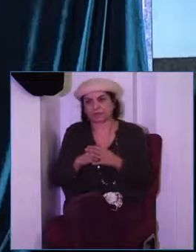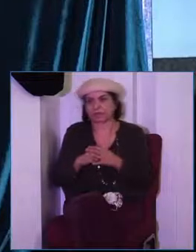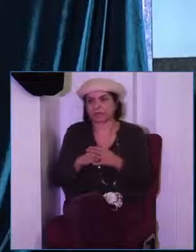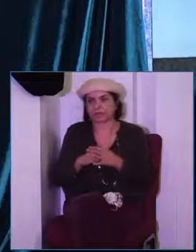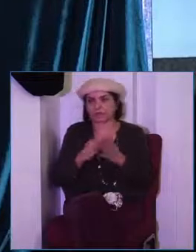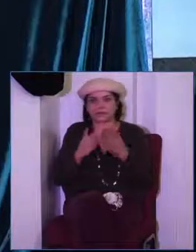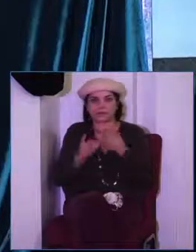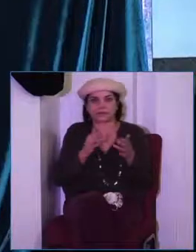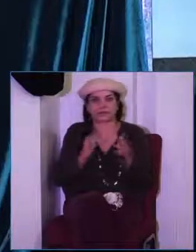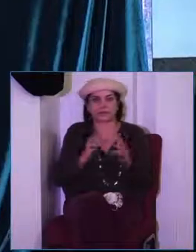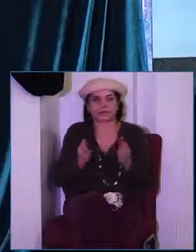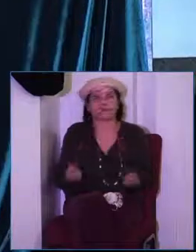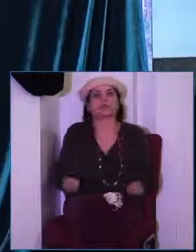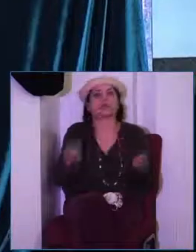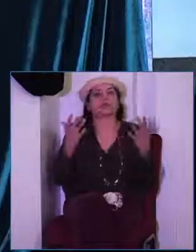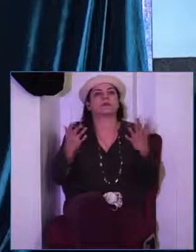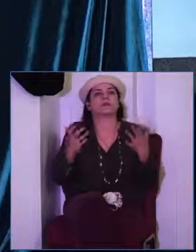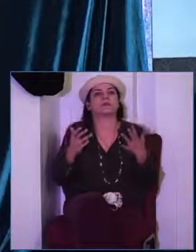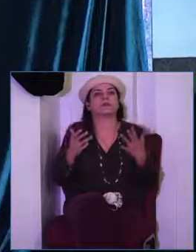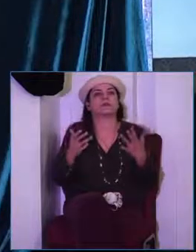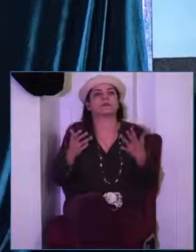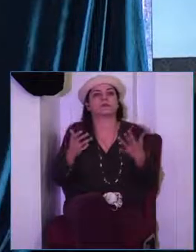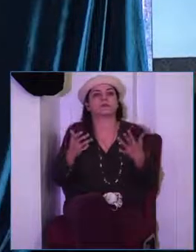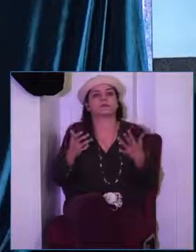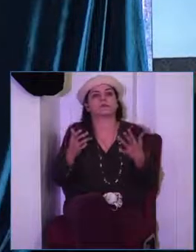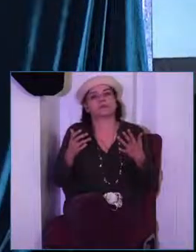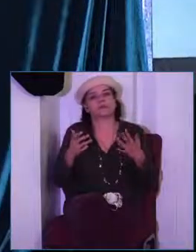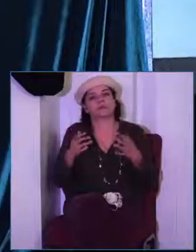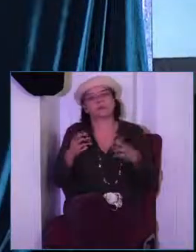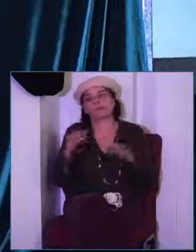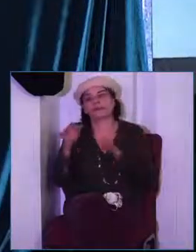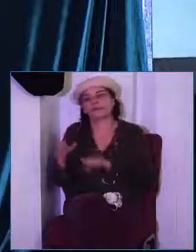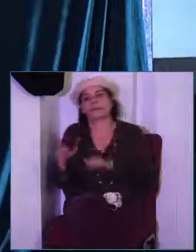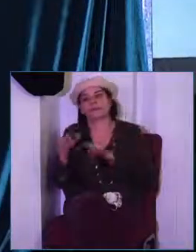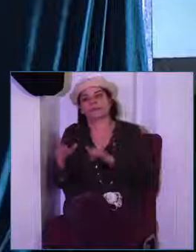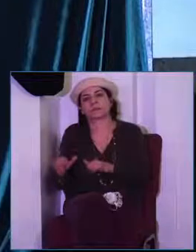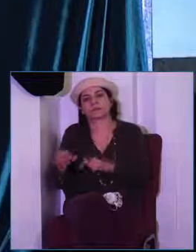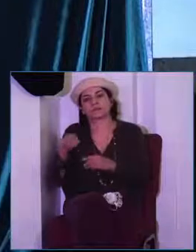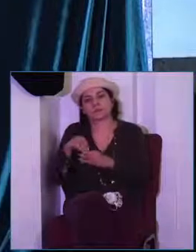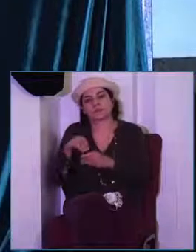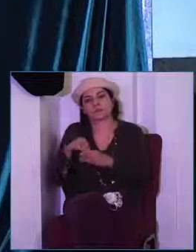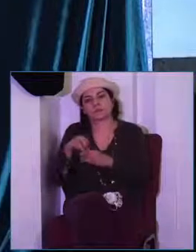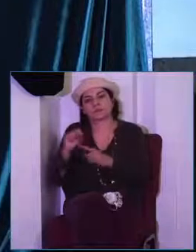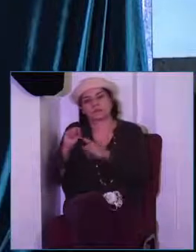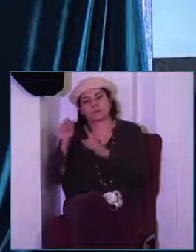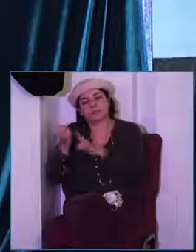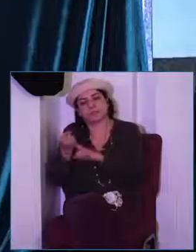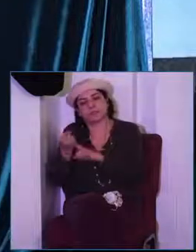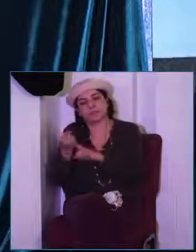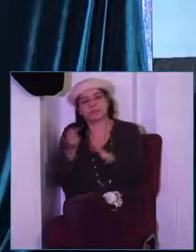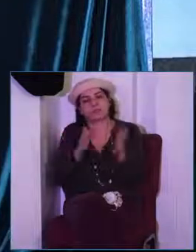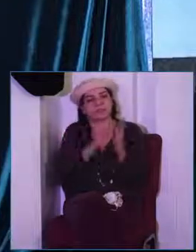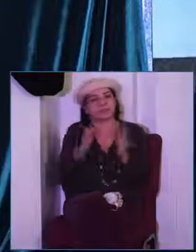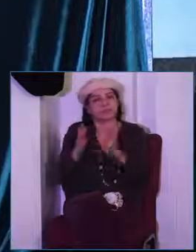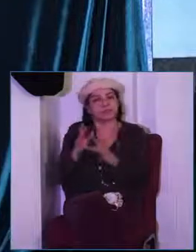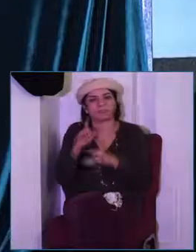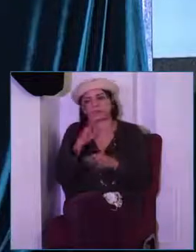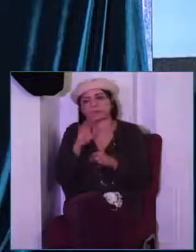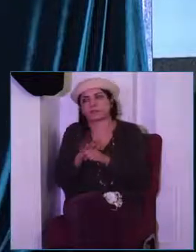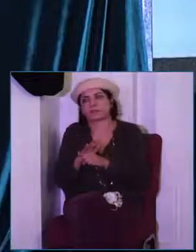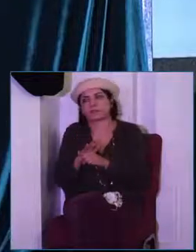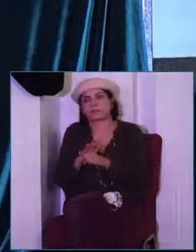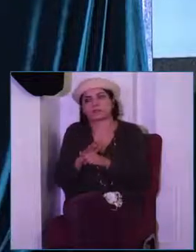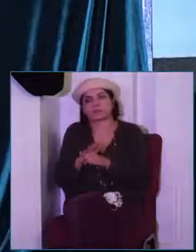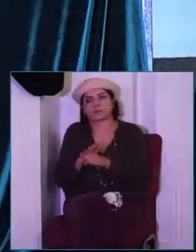No matter how much we wallow in our problems and our circumstances, Jesus' promises are yea